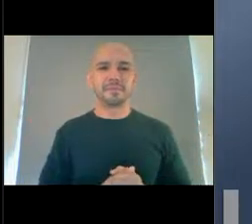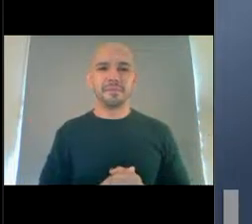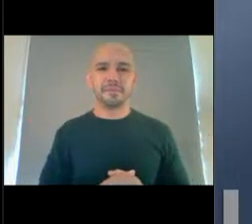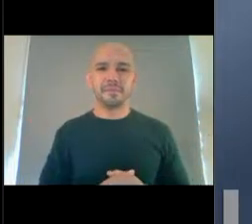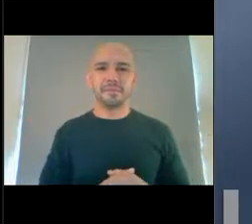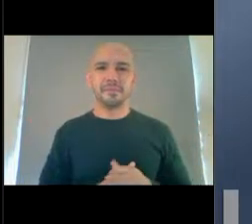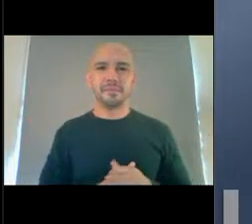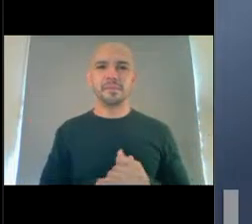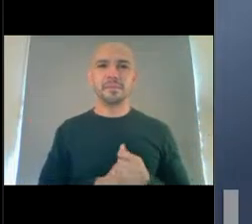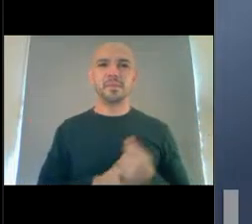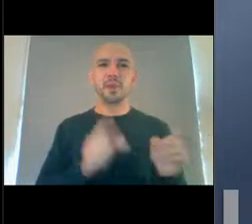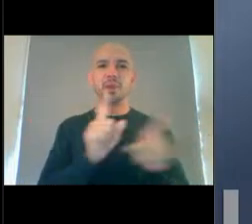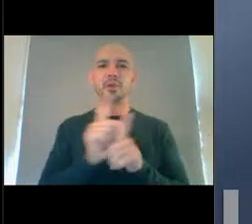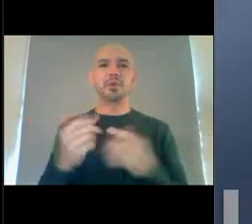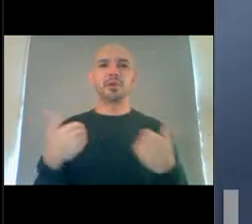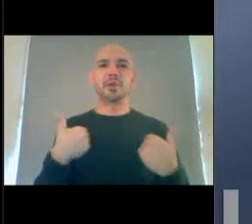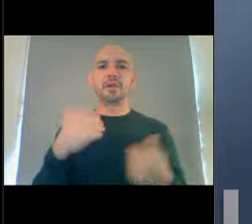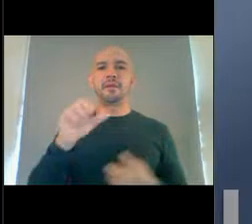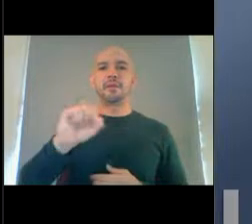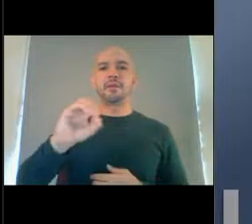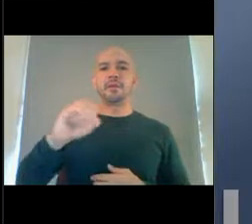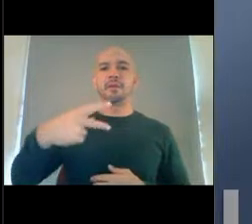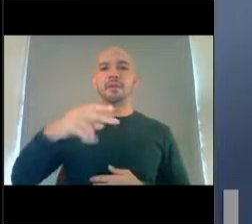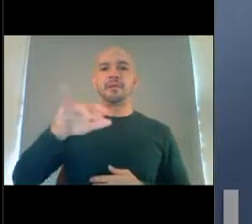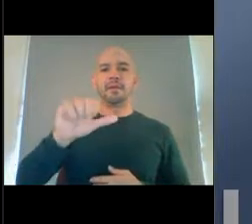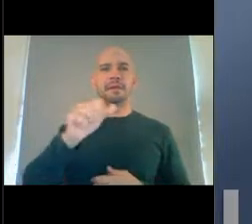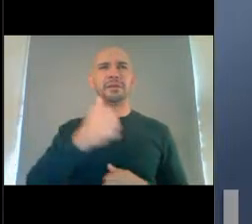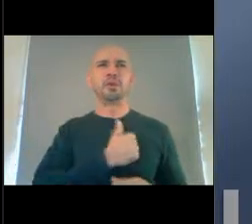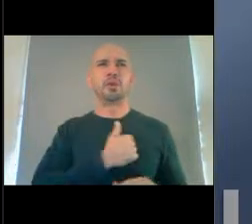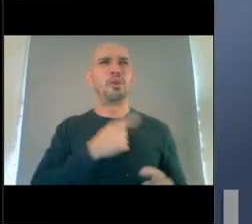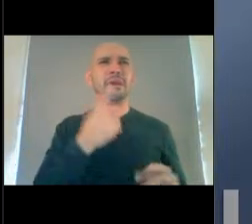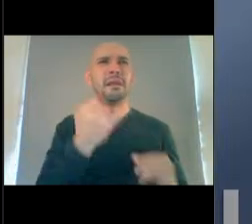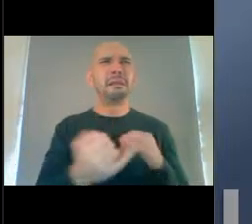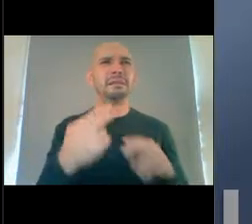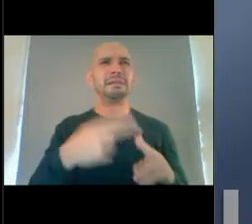um we also have sophia and i'm sorry sophia i can't read your last name